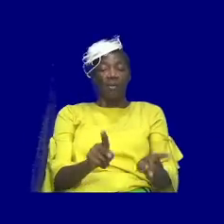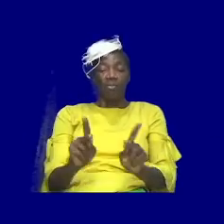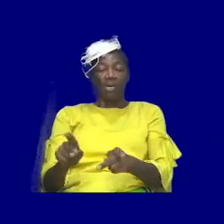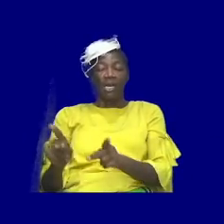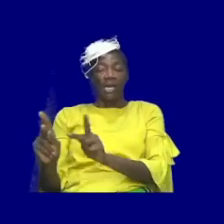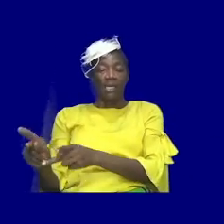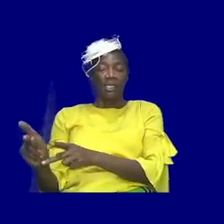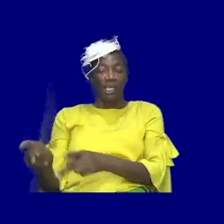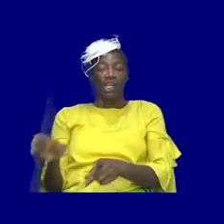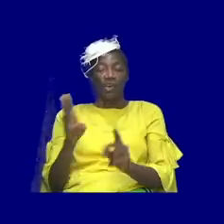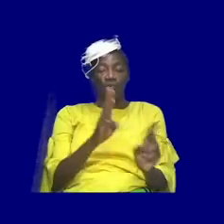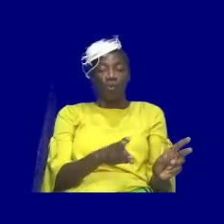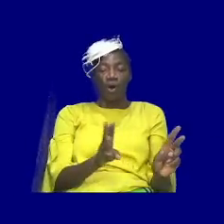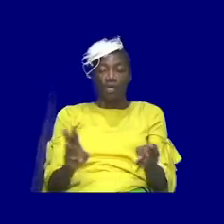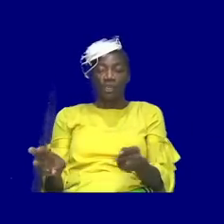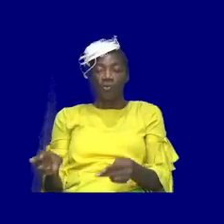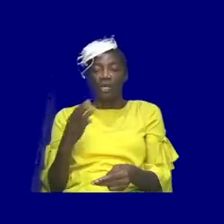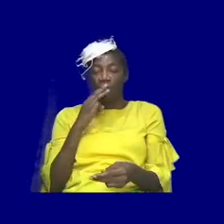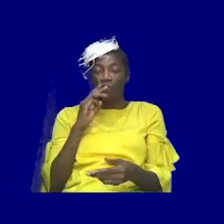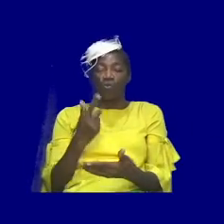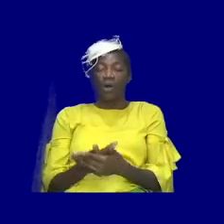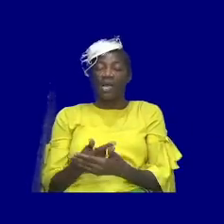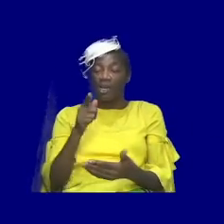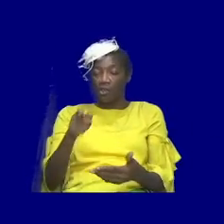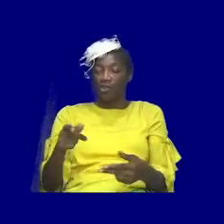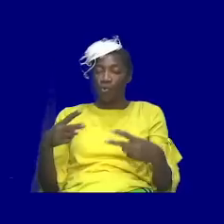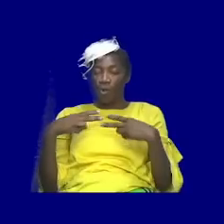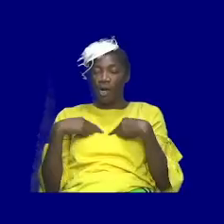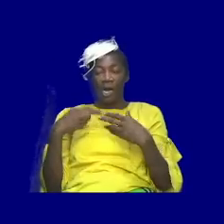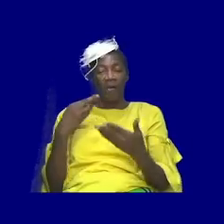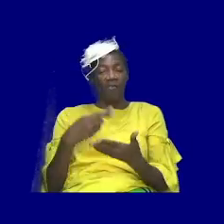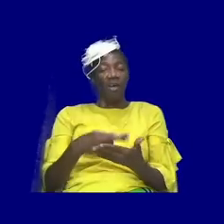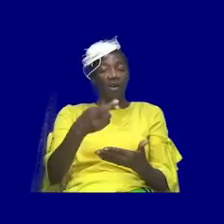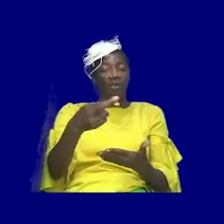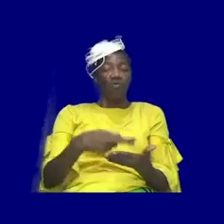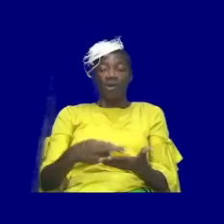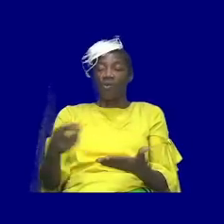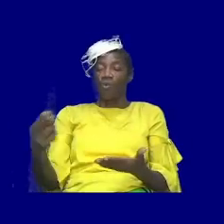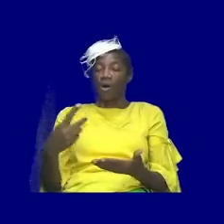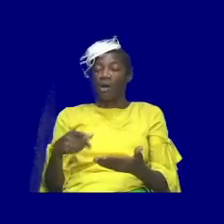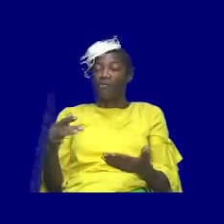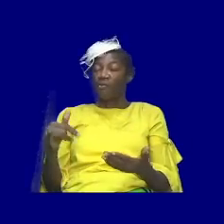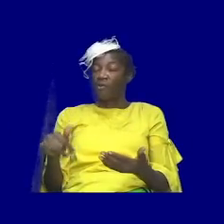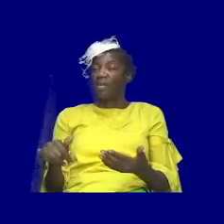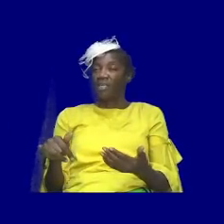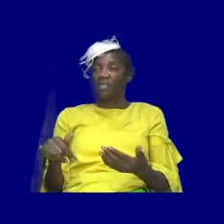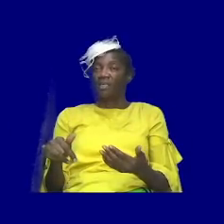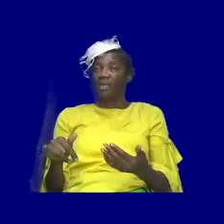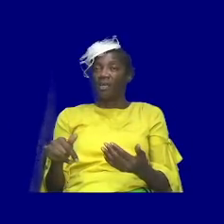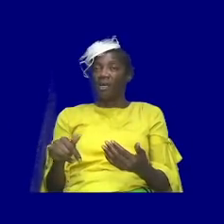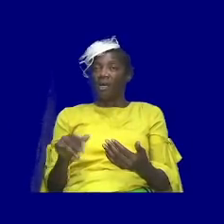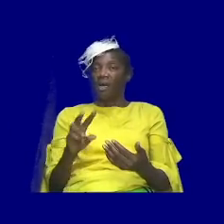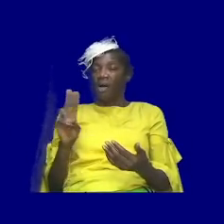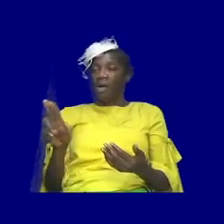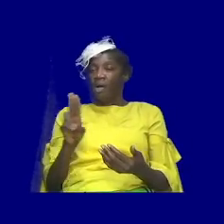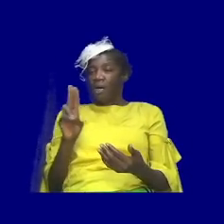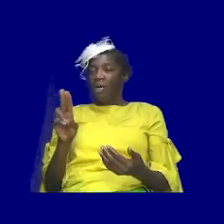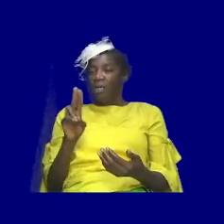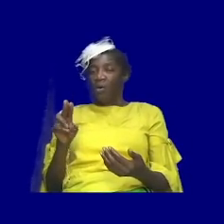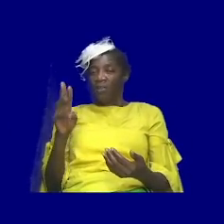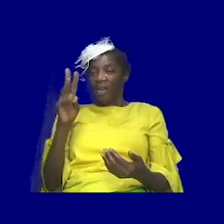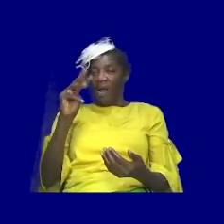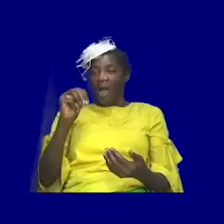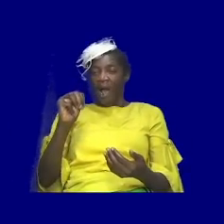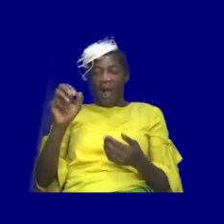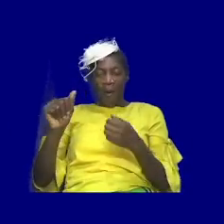well, because you will have a reward for it. So he's using a metaphor here,